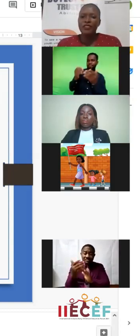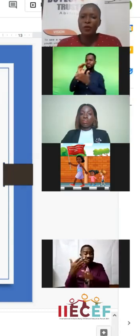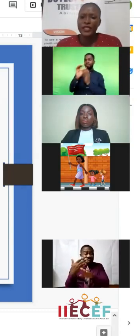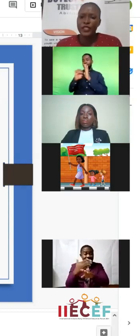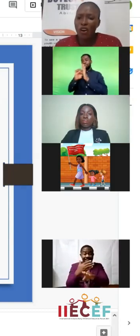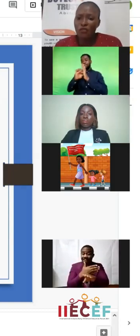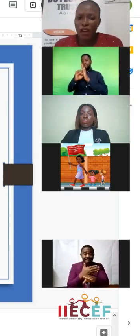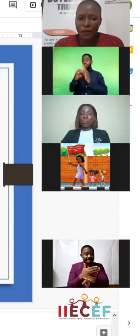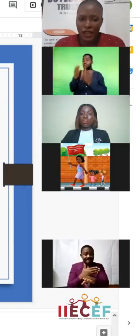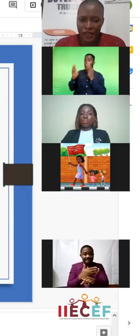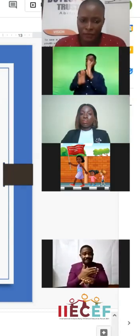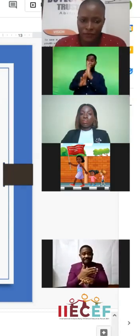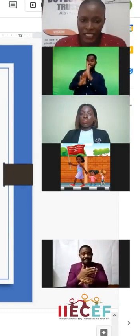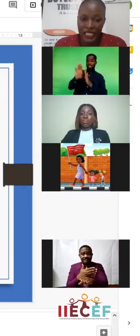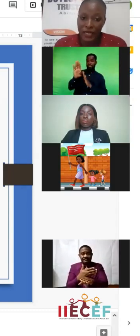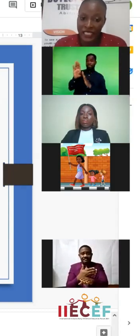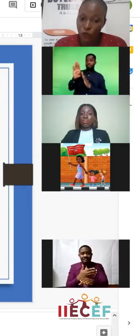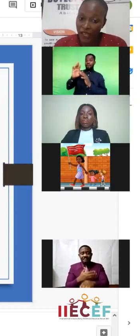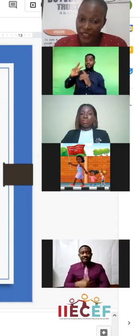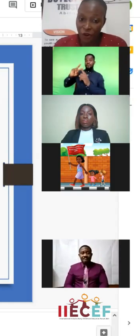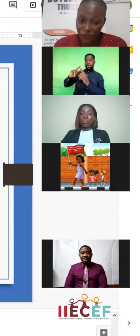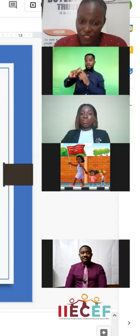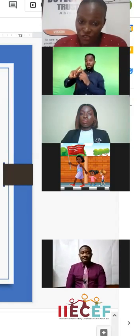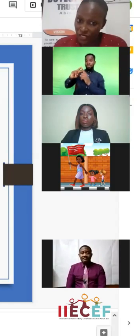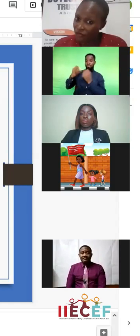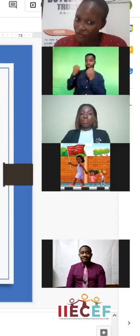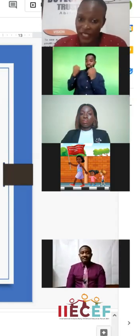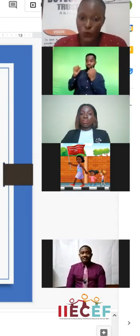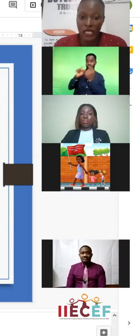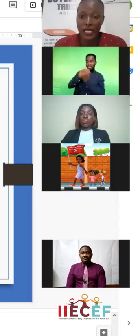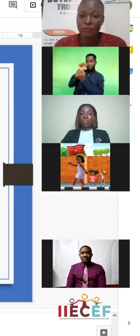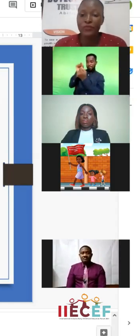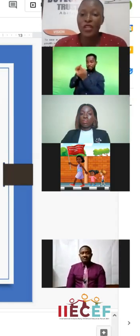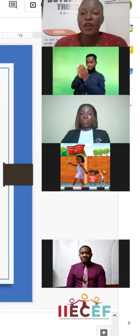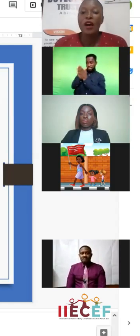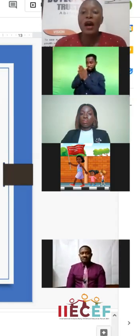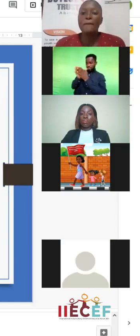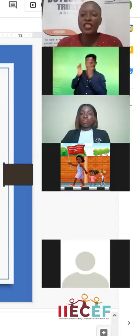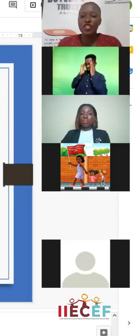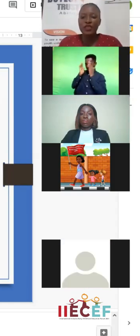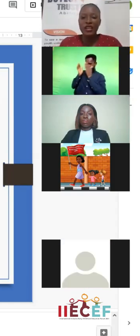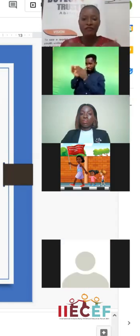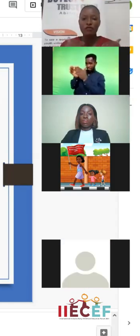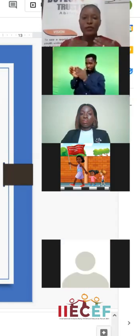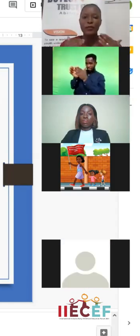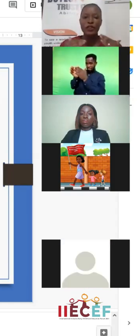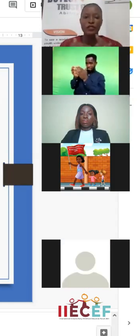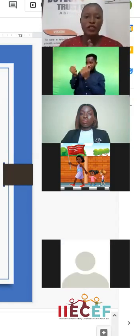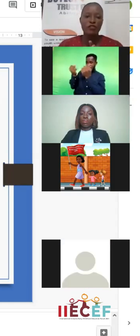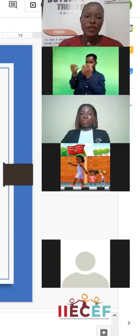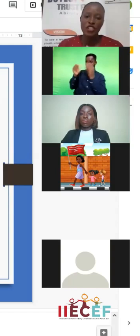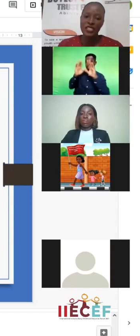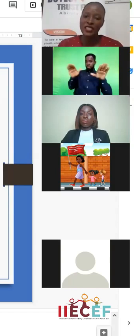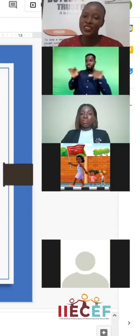may develop a strong vocabulary in a particular area of interest very quickly. Many children have good memories